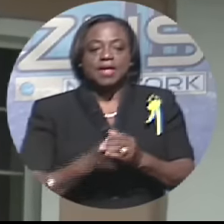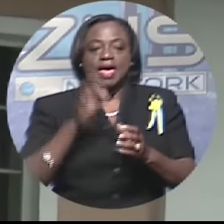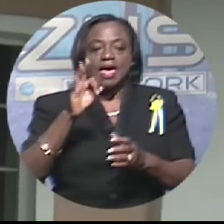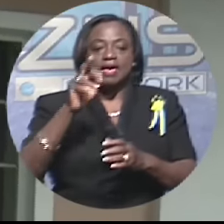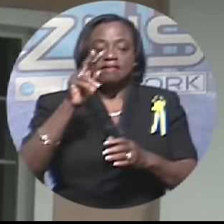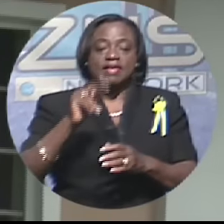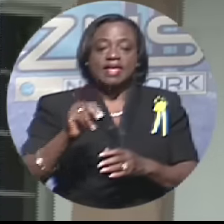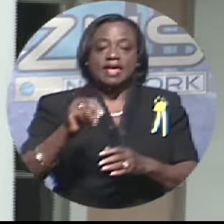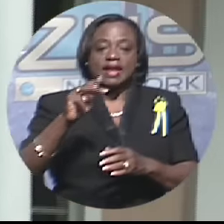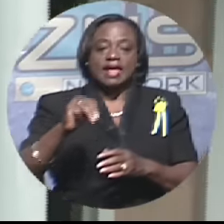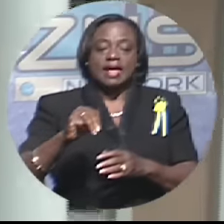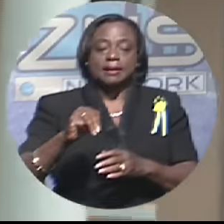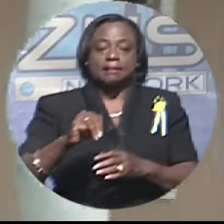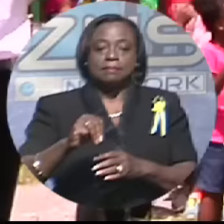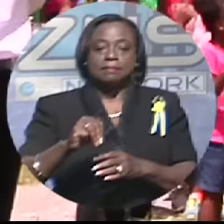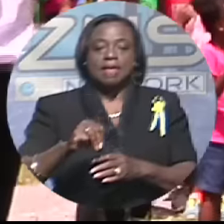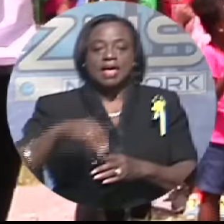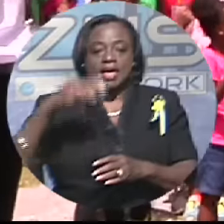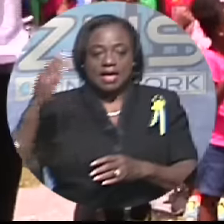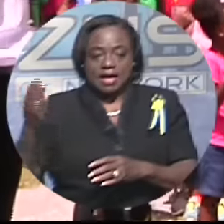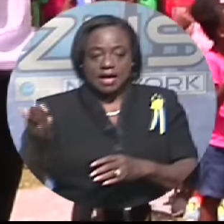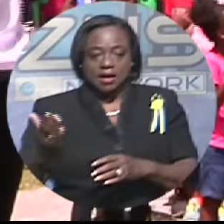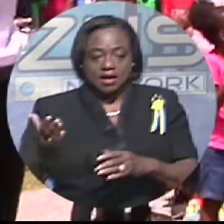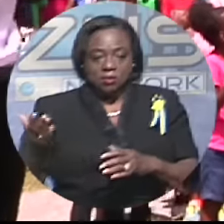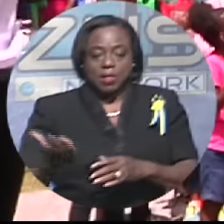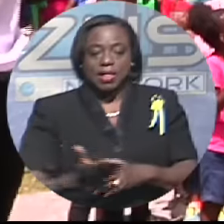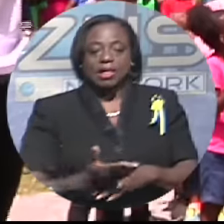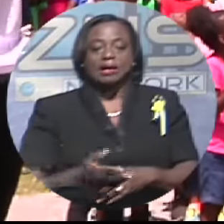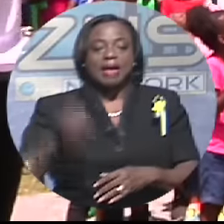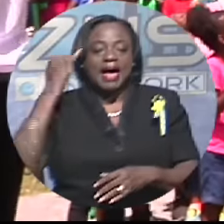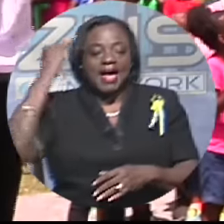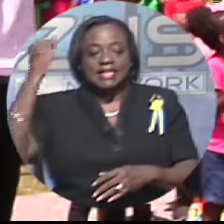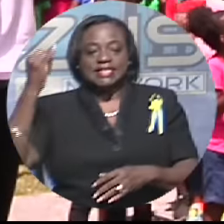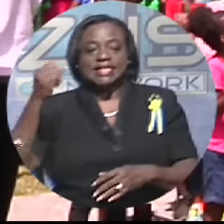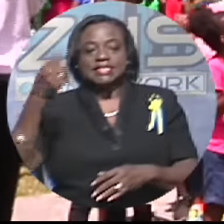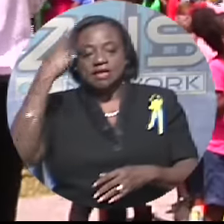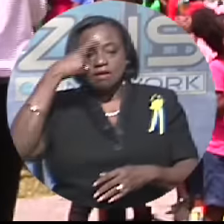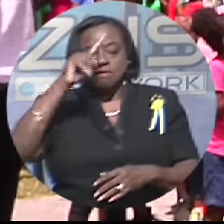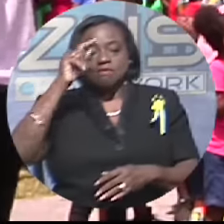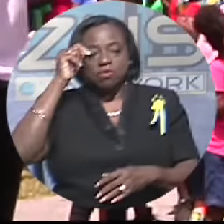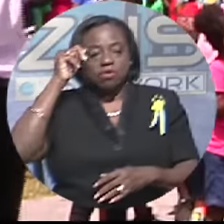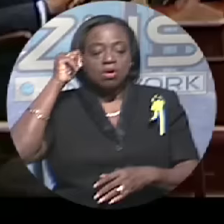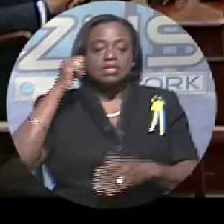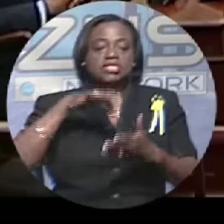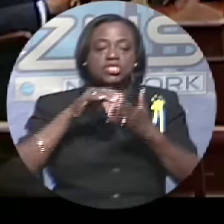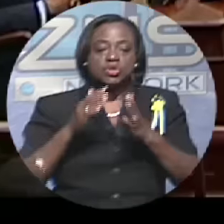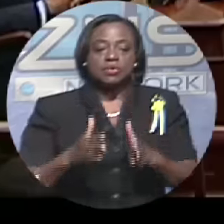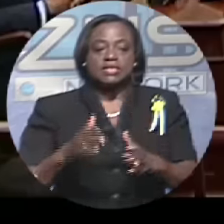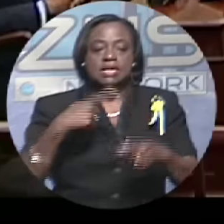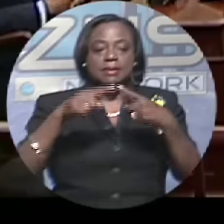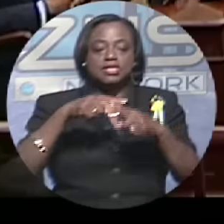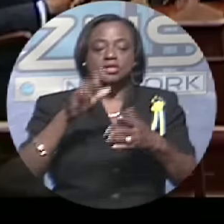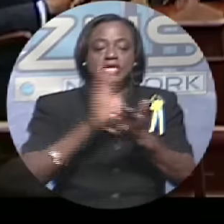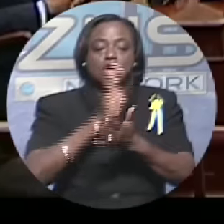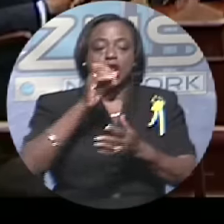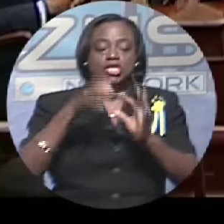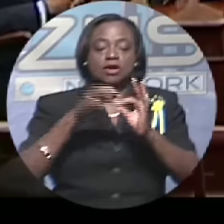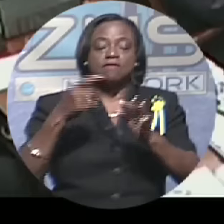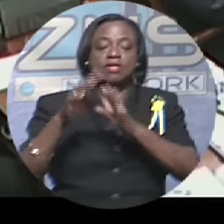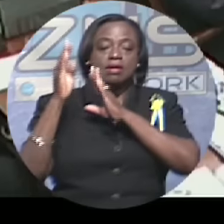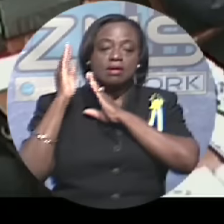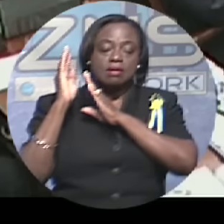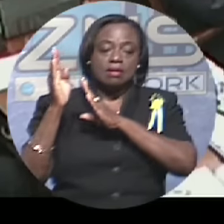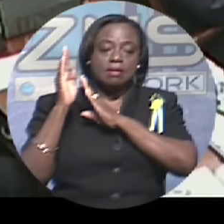Island students attending the College of the Bahamas, enhancing the inner city of New Providence with tax-free zones, and a recall system for